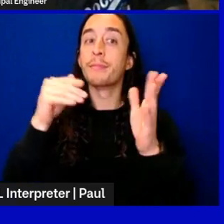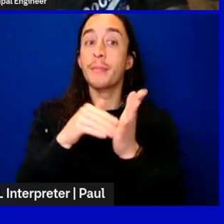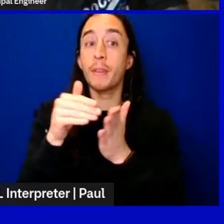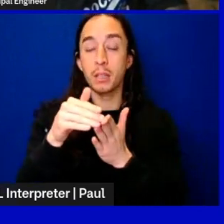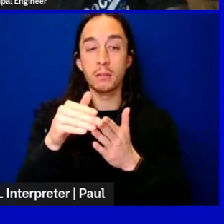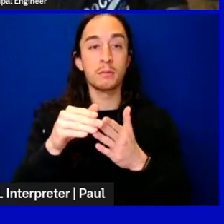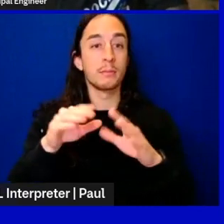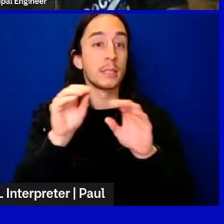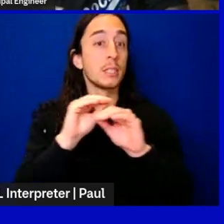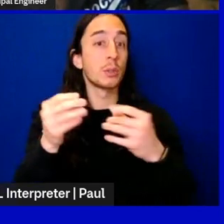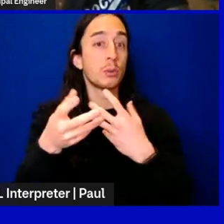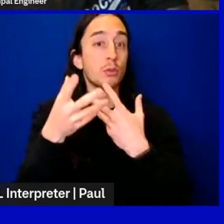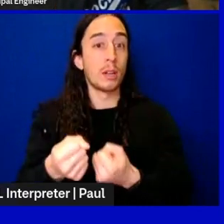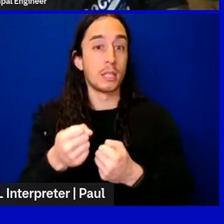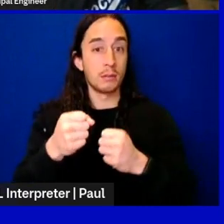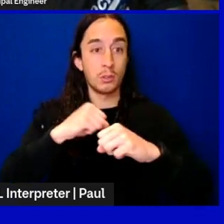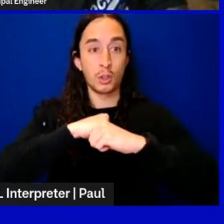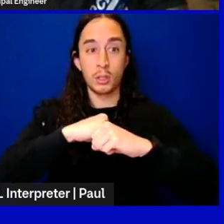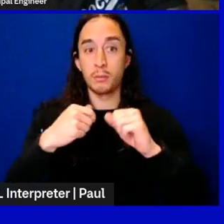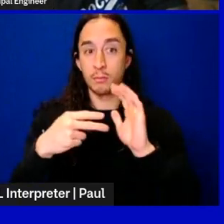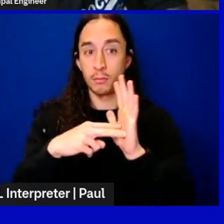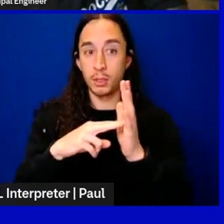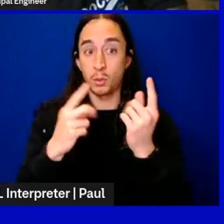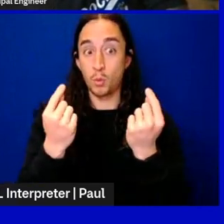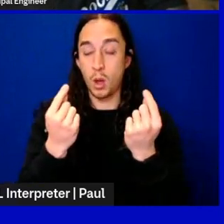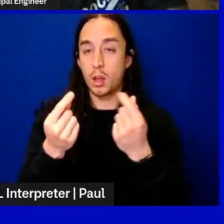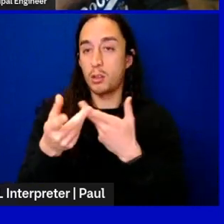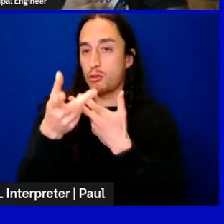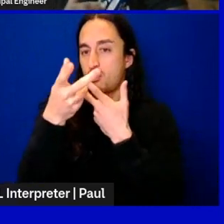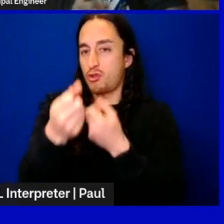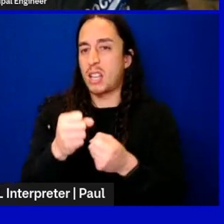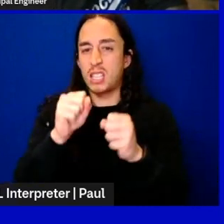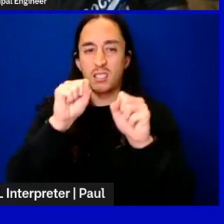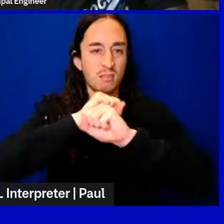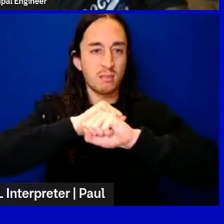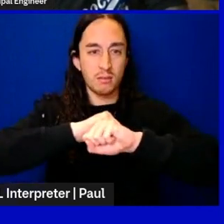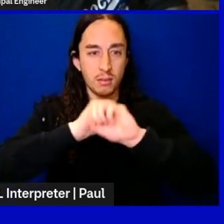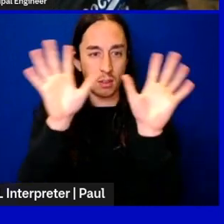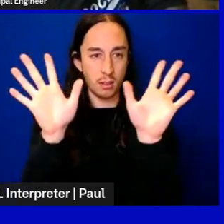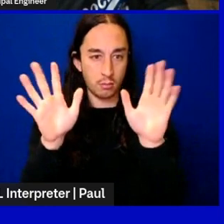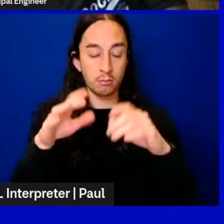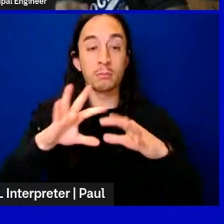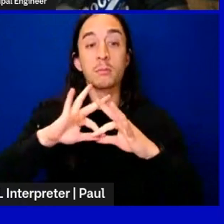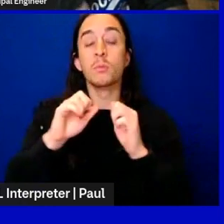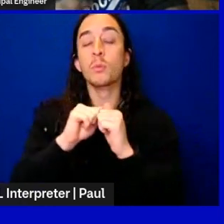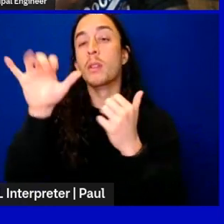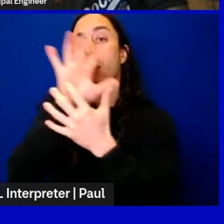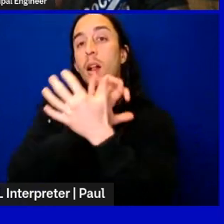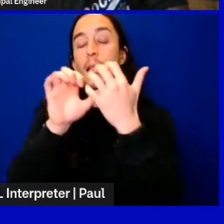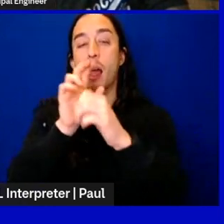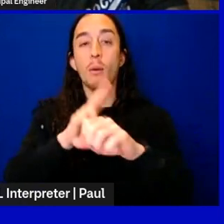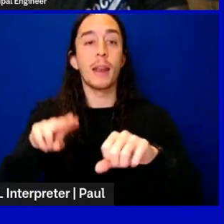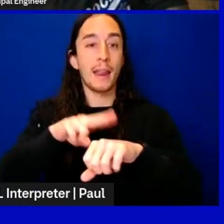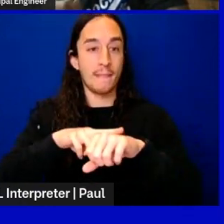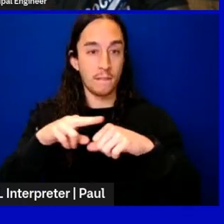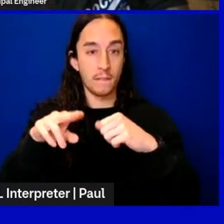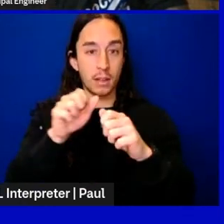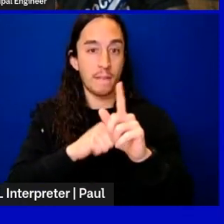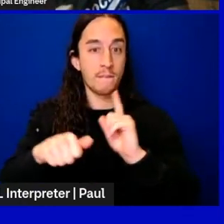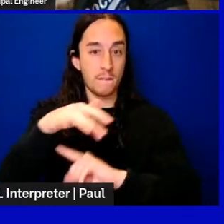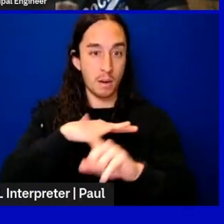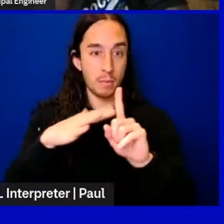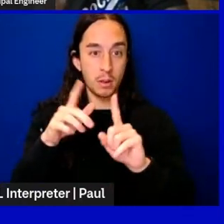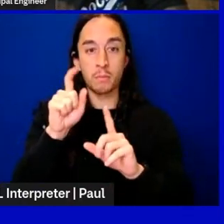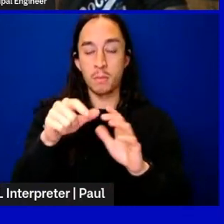security, right? In a nutshell, it means trust nothing. Means when it comes to cloud native environment, so you need to have a particular